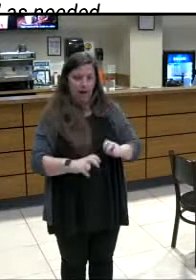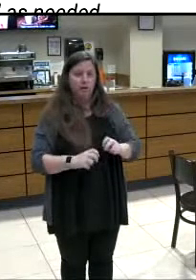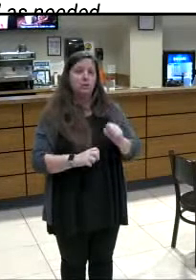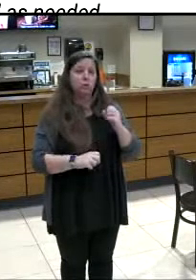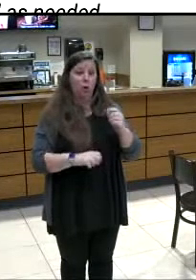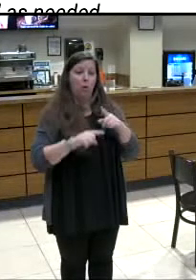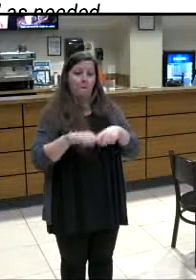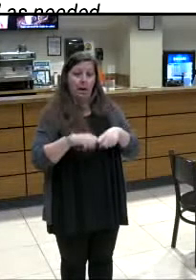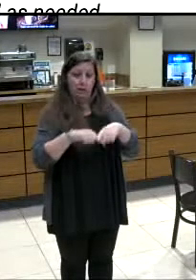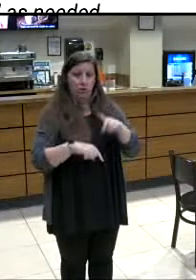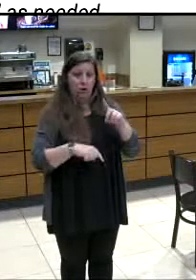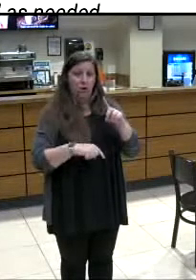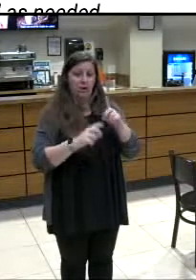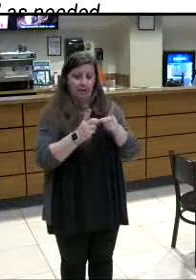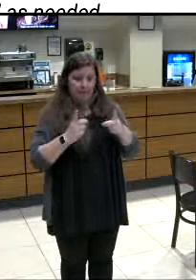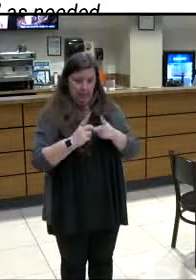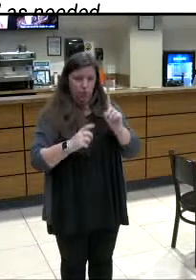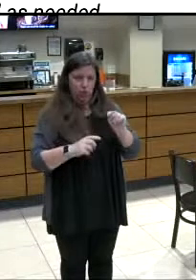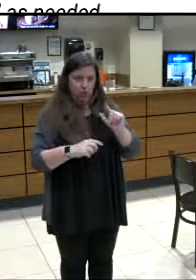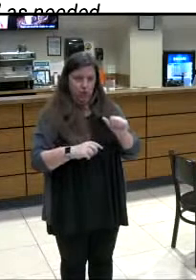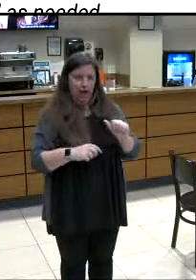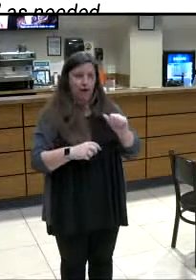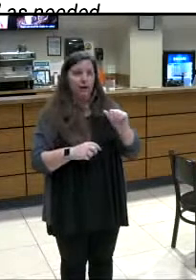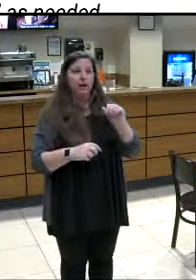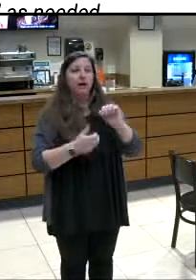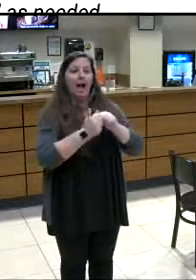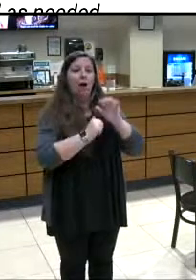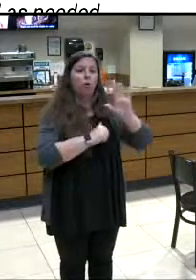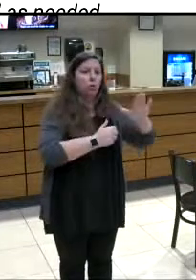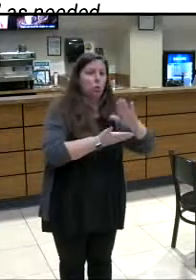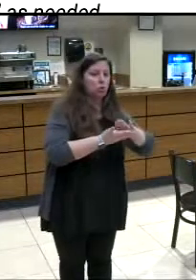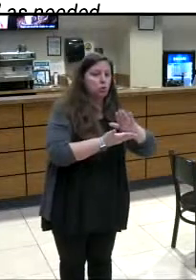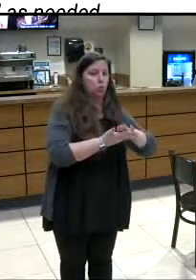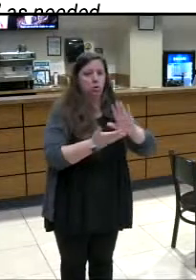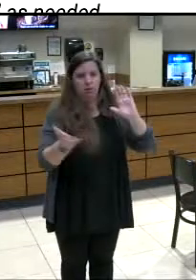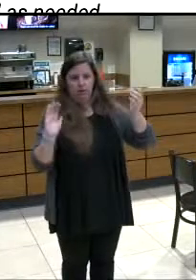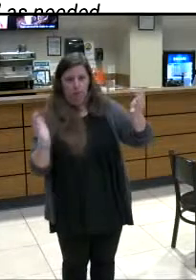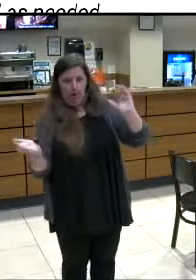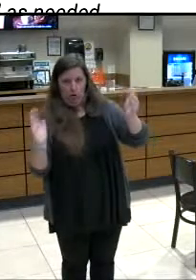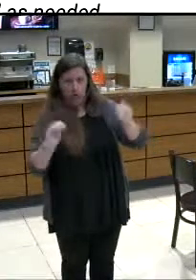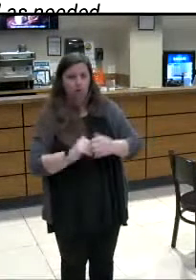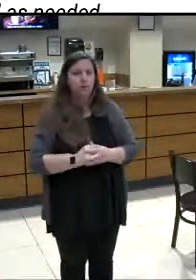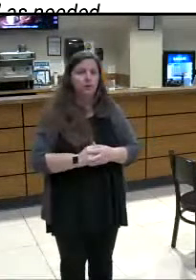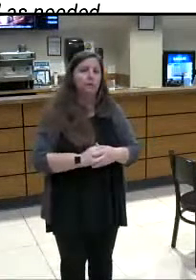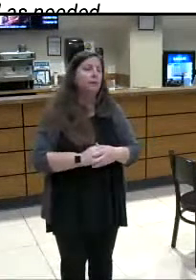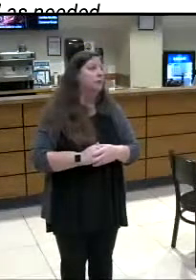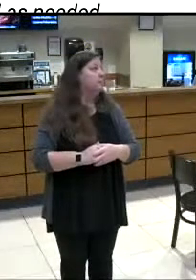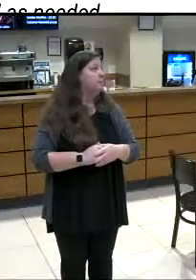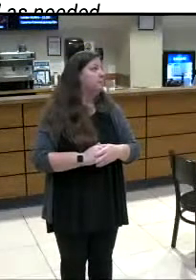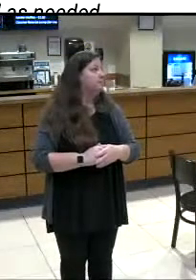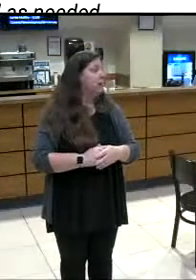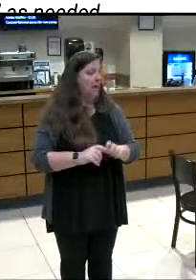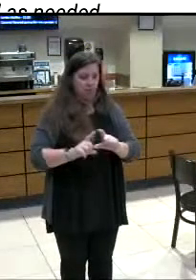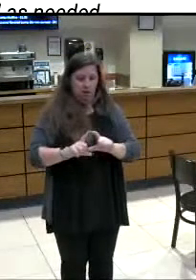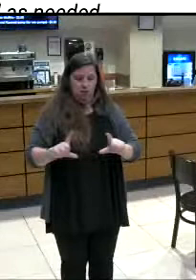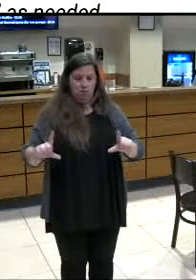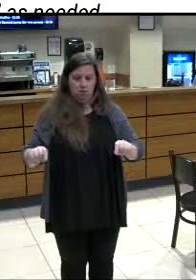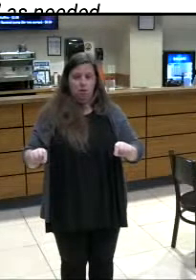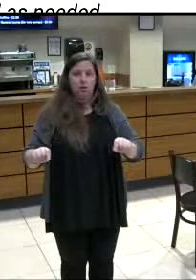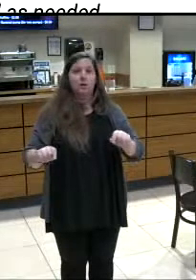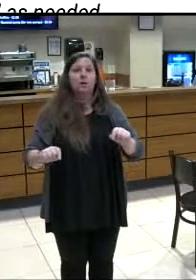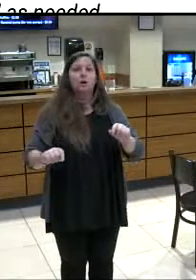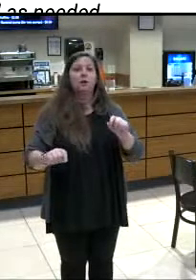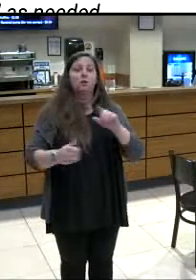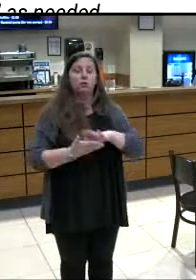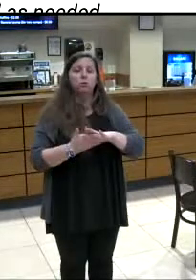this is what we're seeing in comparison of your school. At the bottom, the school has an opportunity to give a school data